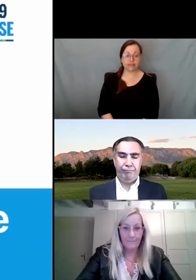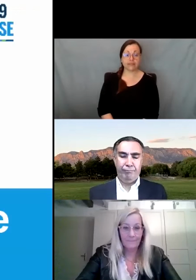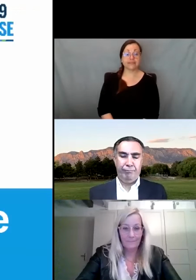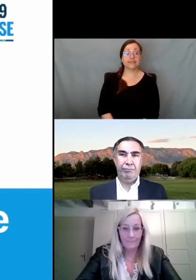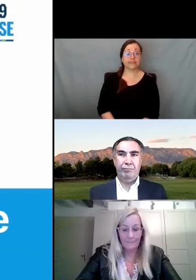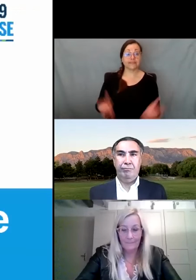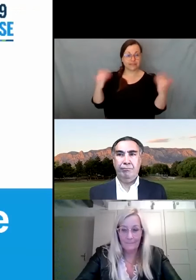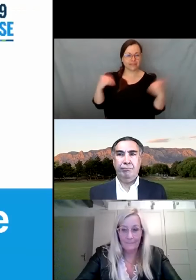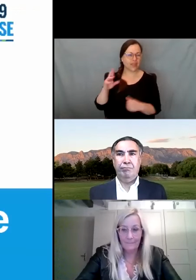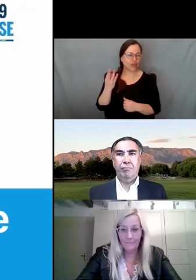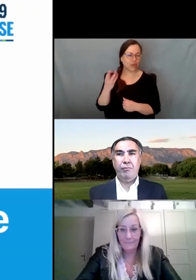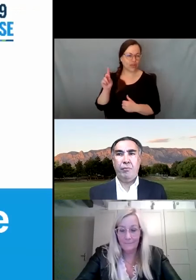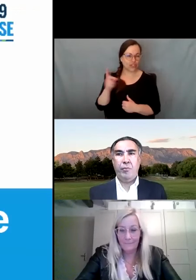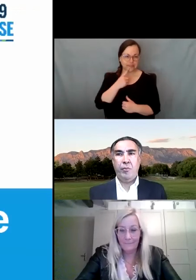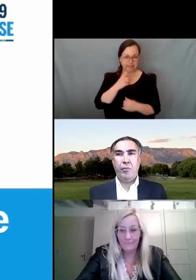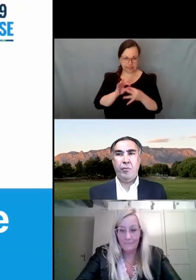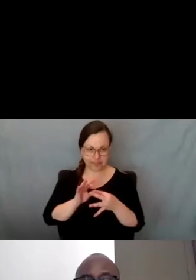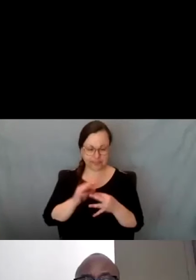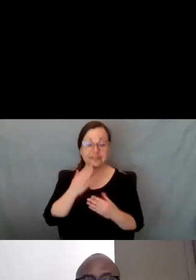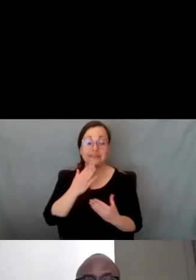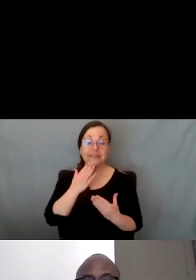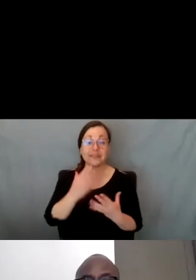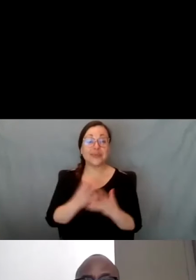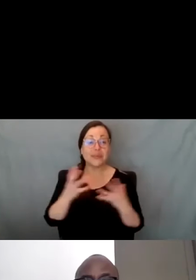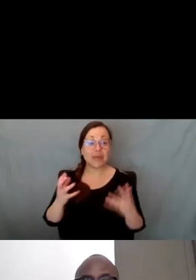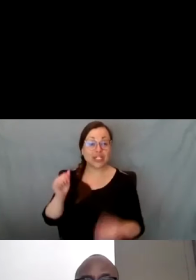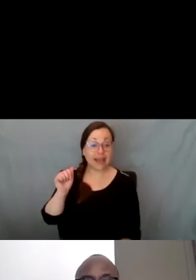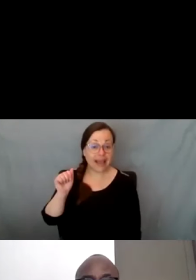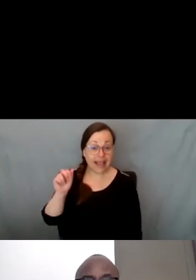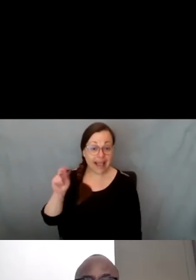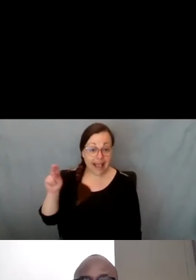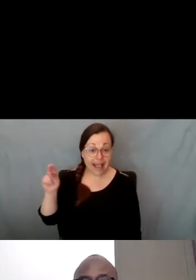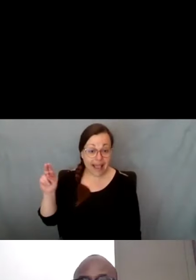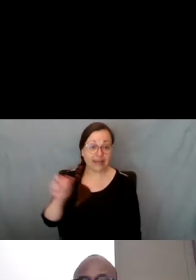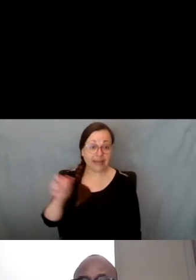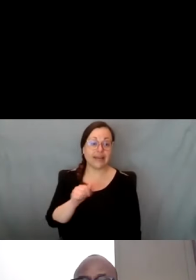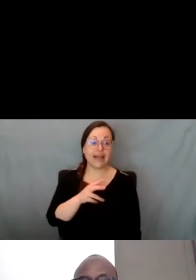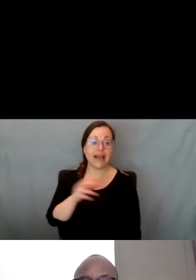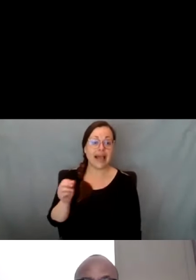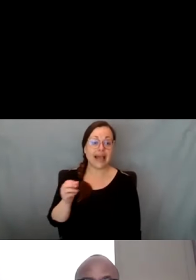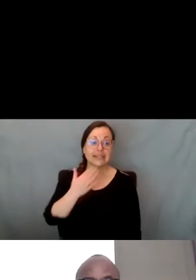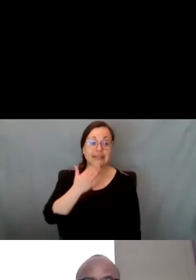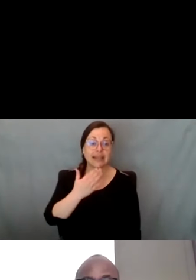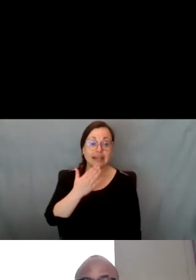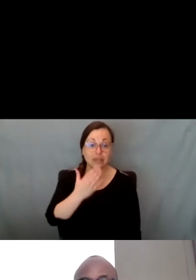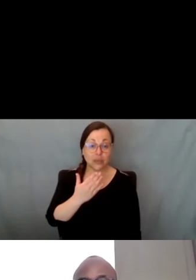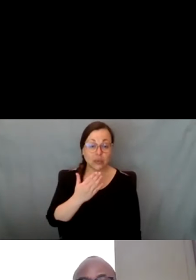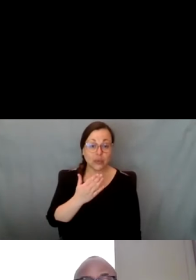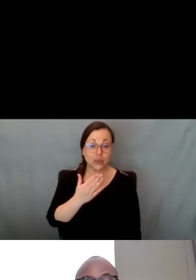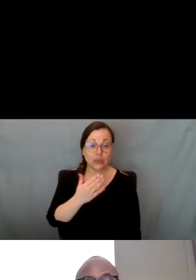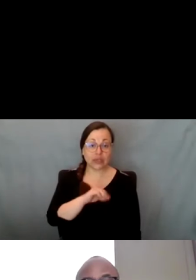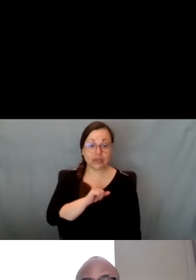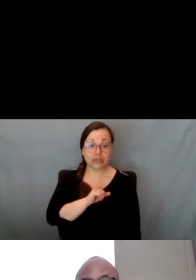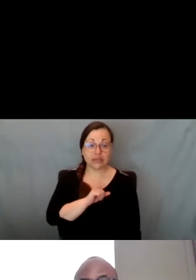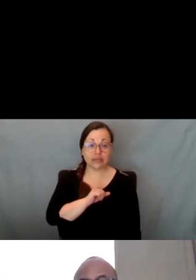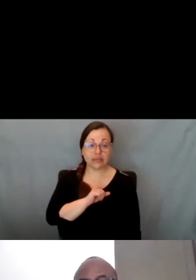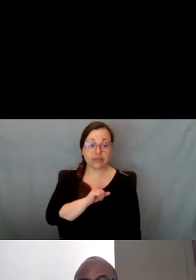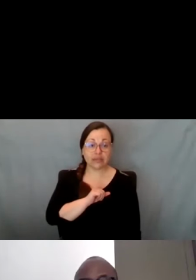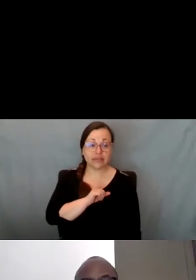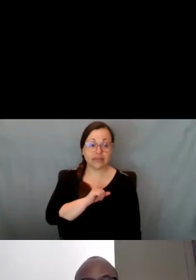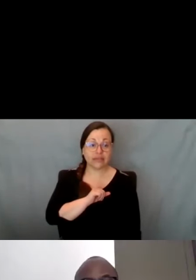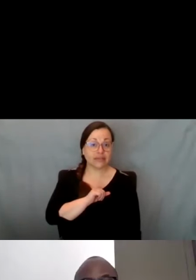Okay, thank you very much, Anne, and thank you, our colleague. I hope I will get more chance for